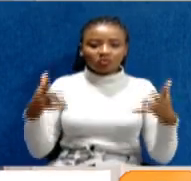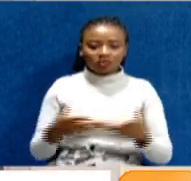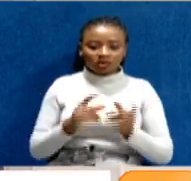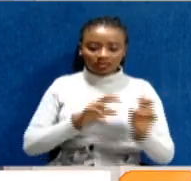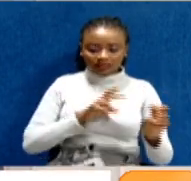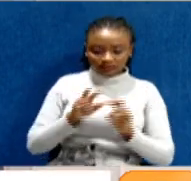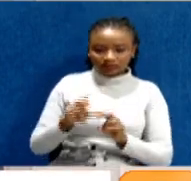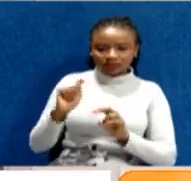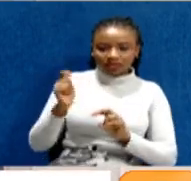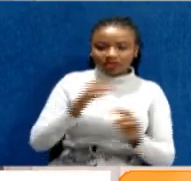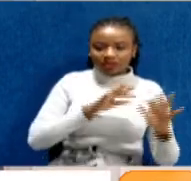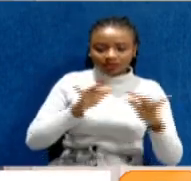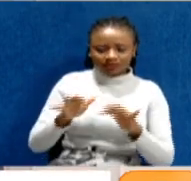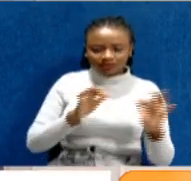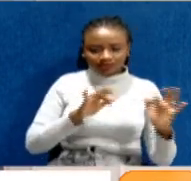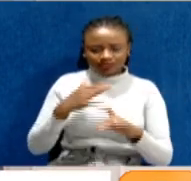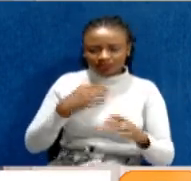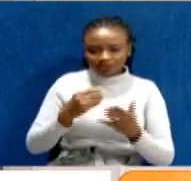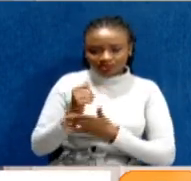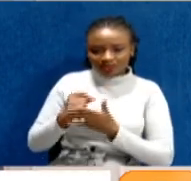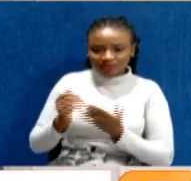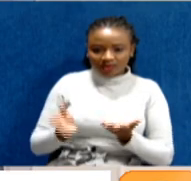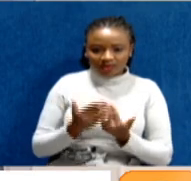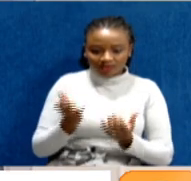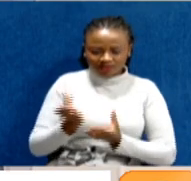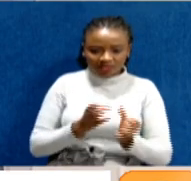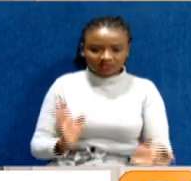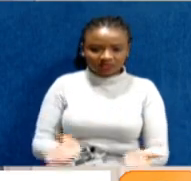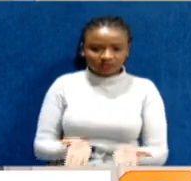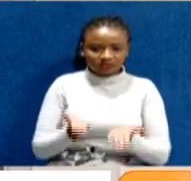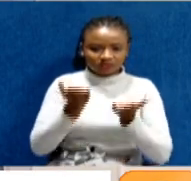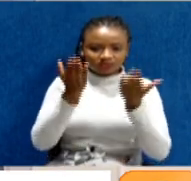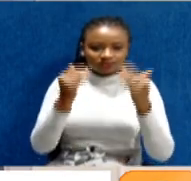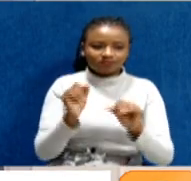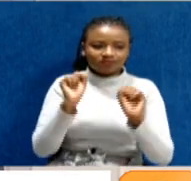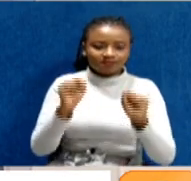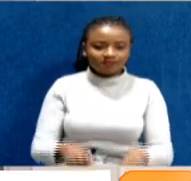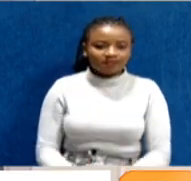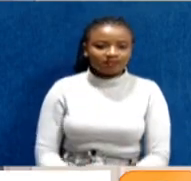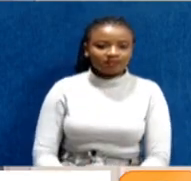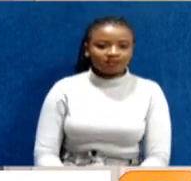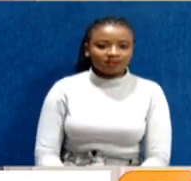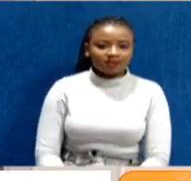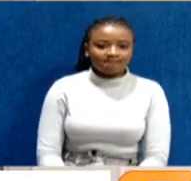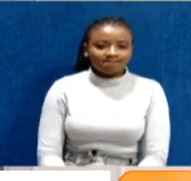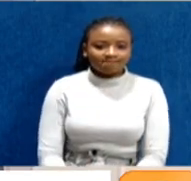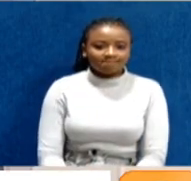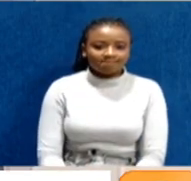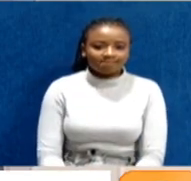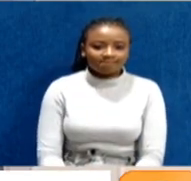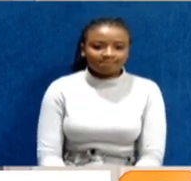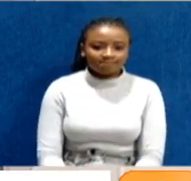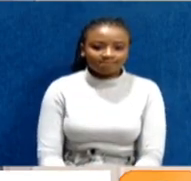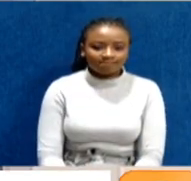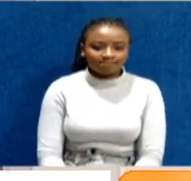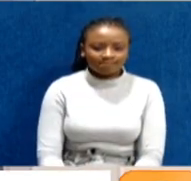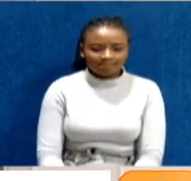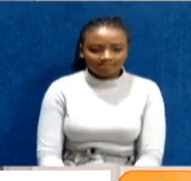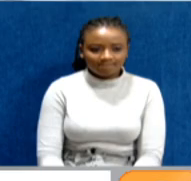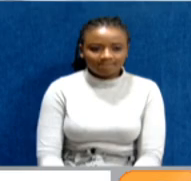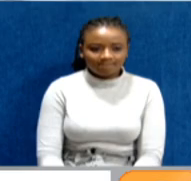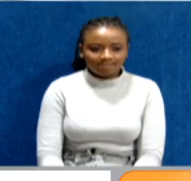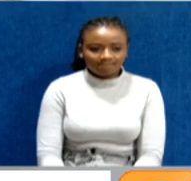is the future, and even everyone's business is the themes of this year. It is everyone's business, from the farmer to the